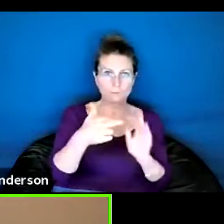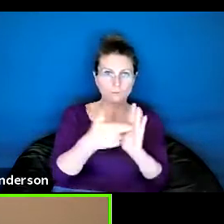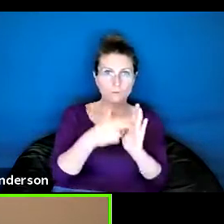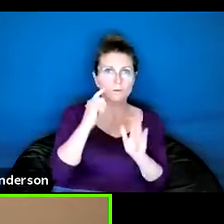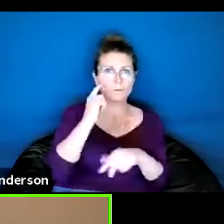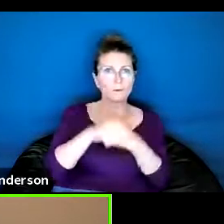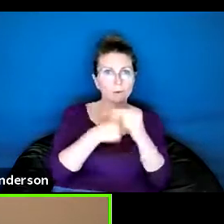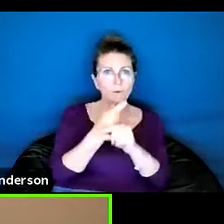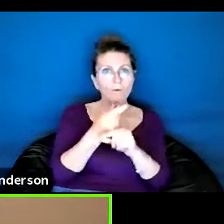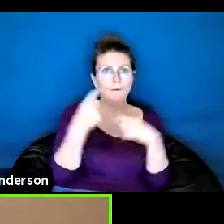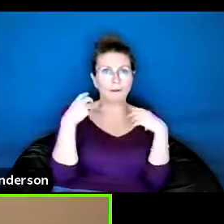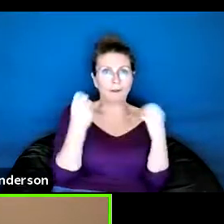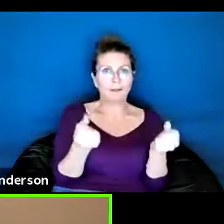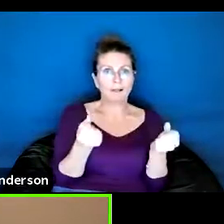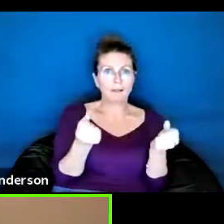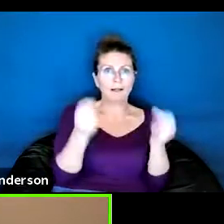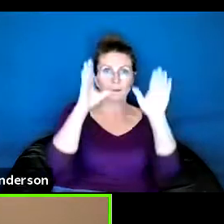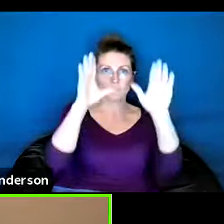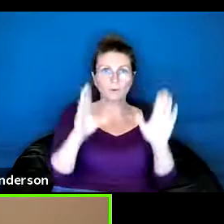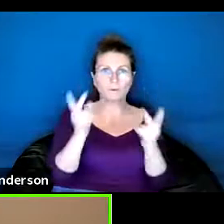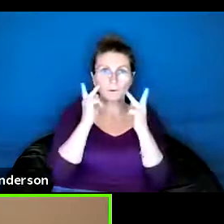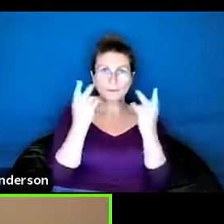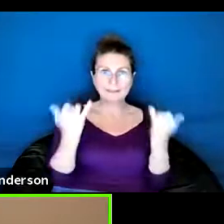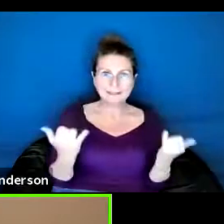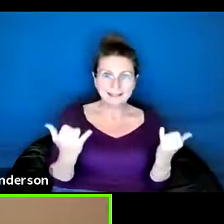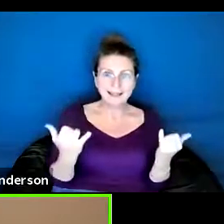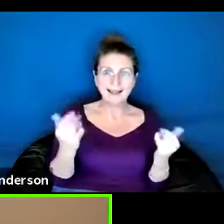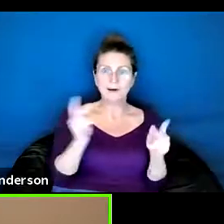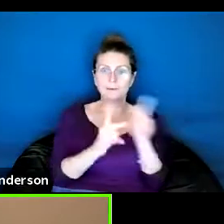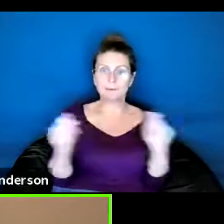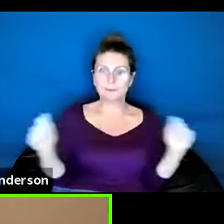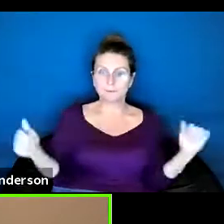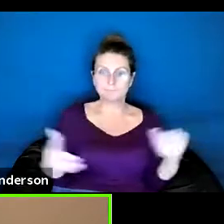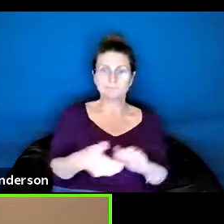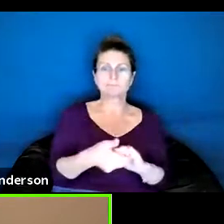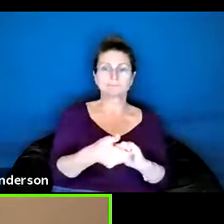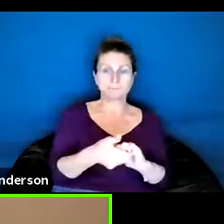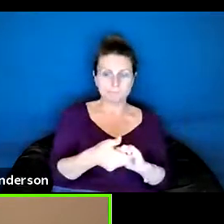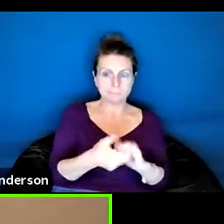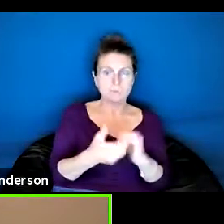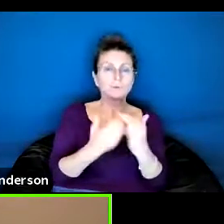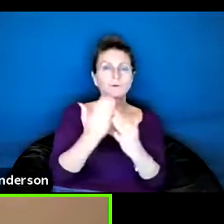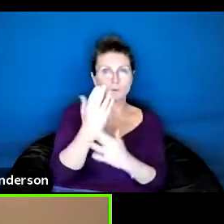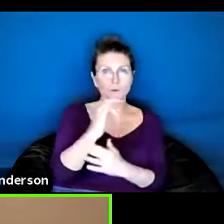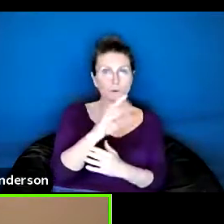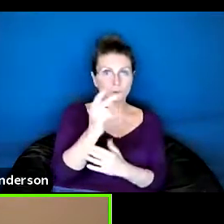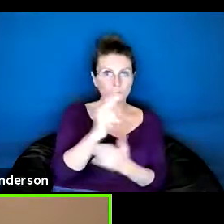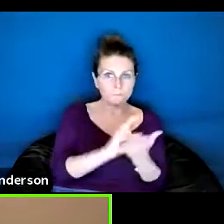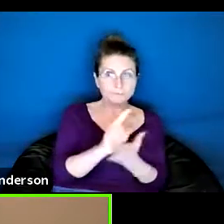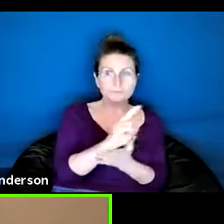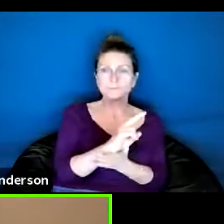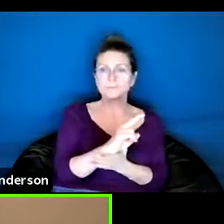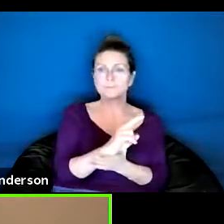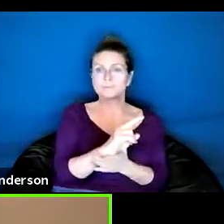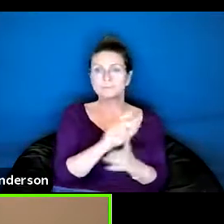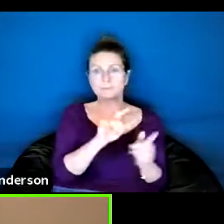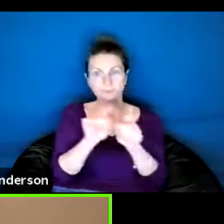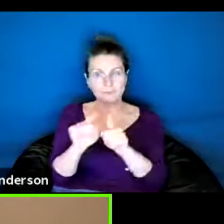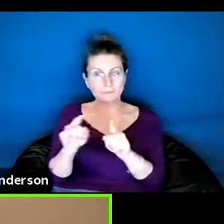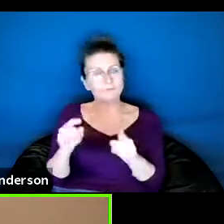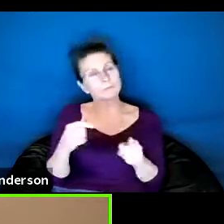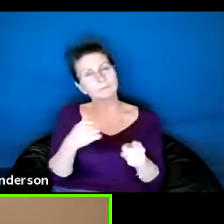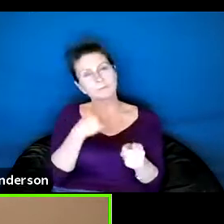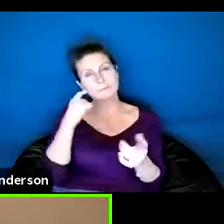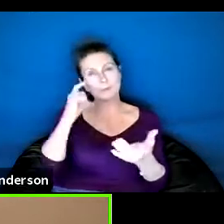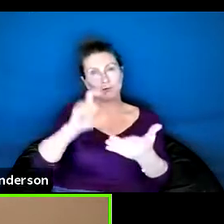And it's wonderful to see them coming together in such a vibrant way through York University. And also wanted to take the opportunity to